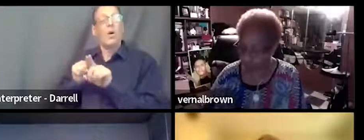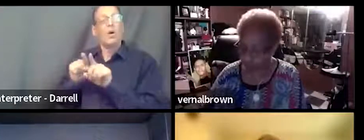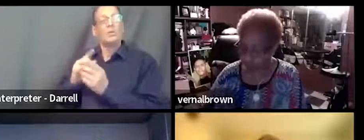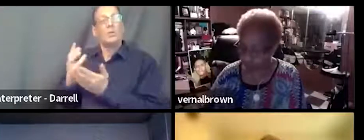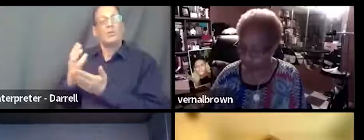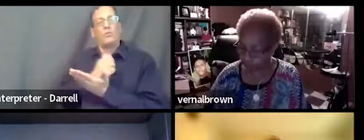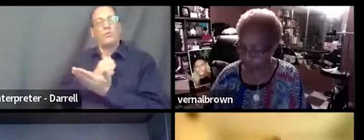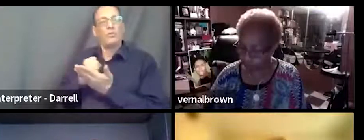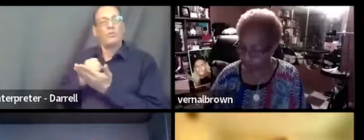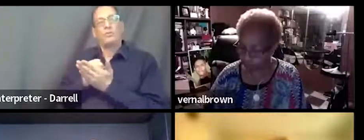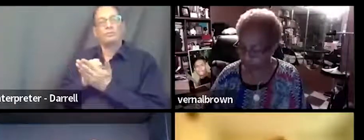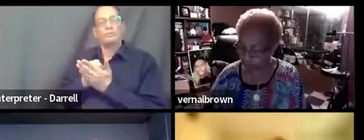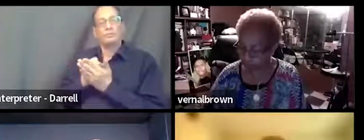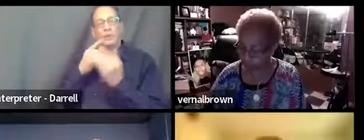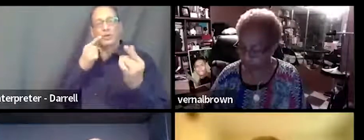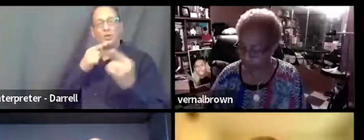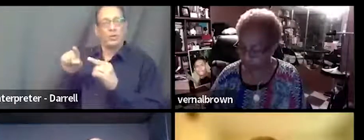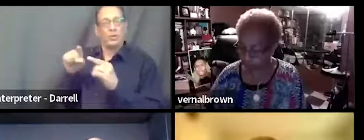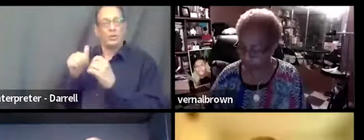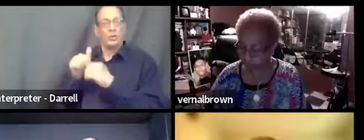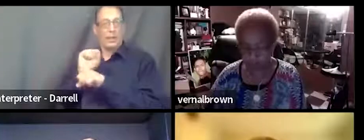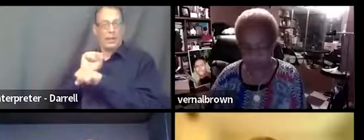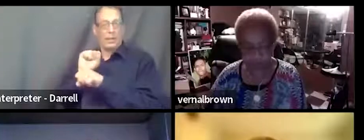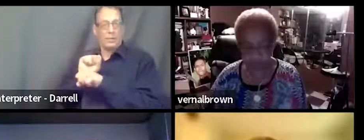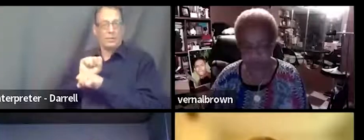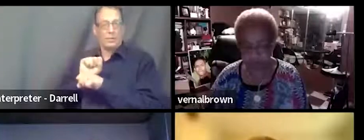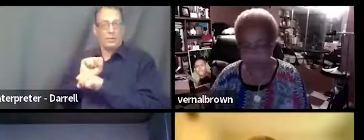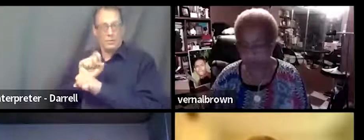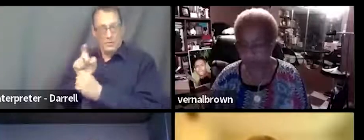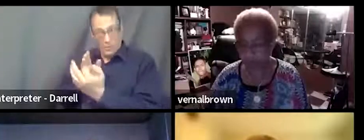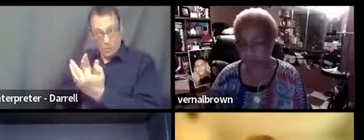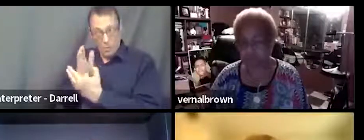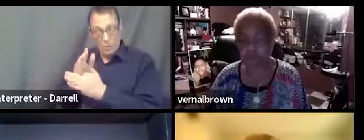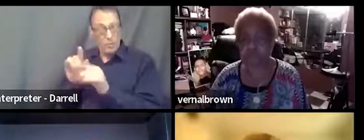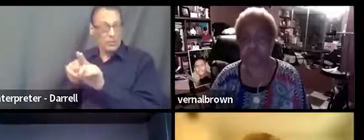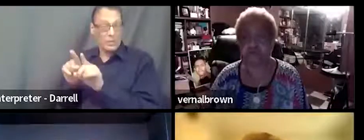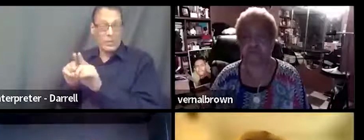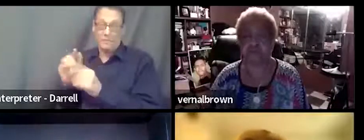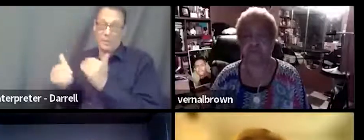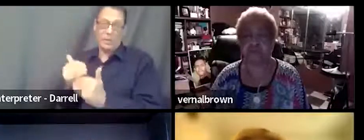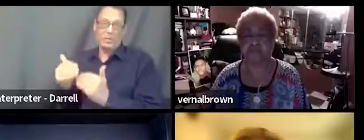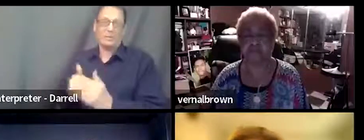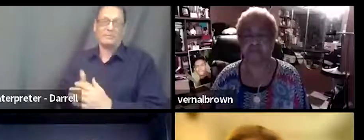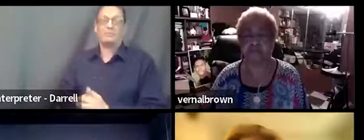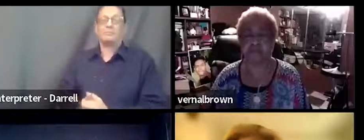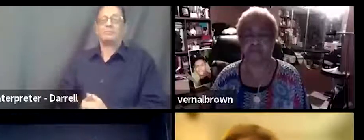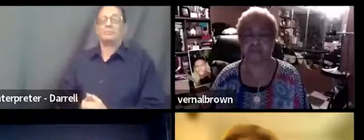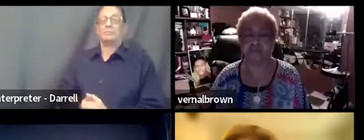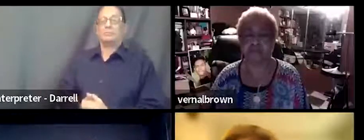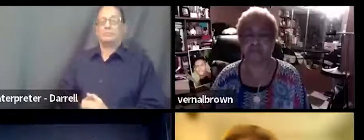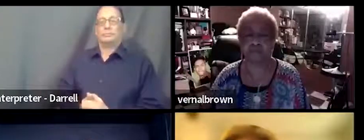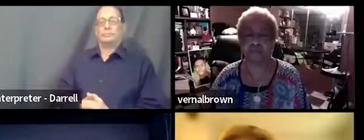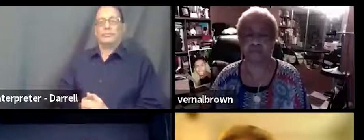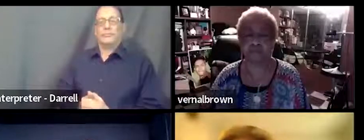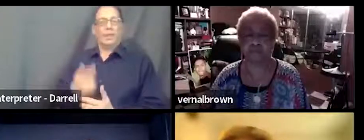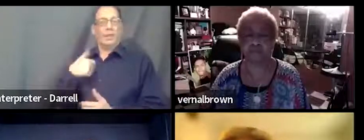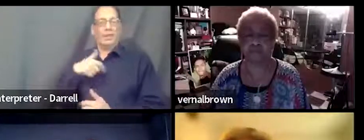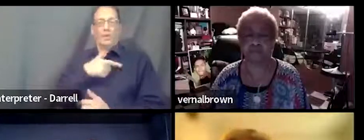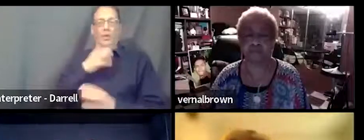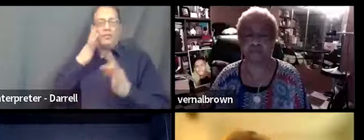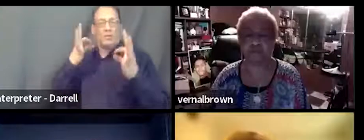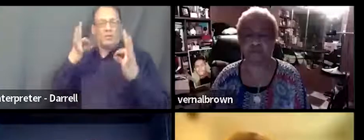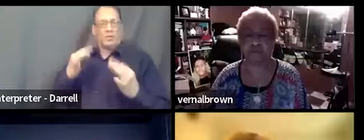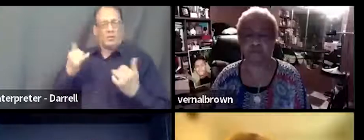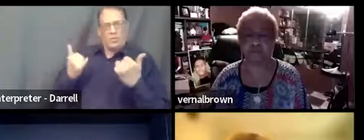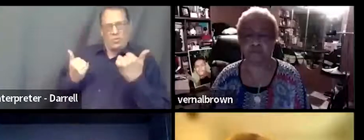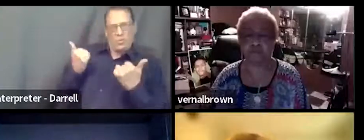labor. So we also have to work through that process as well. So we have determined what level of service that